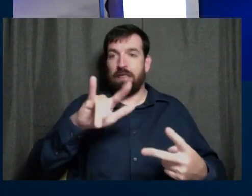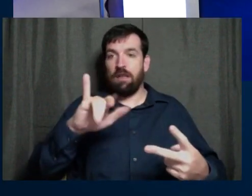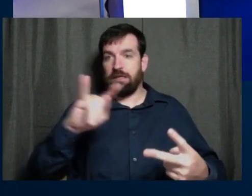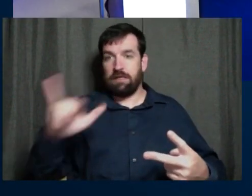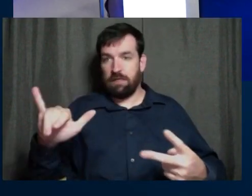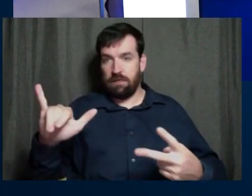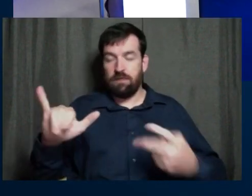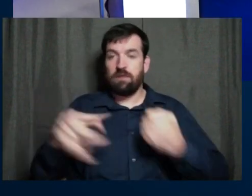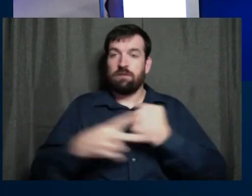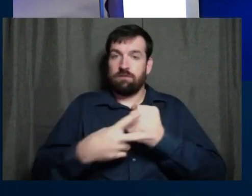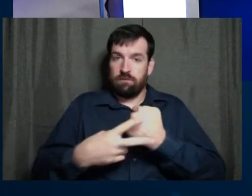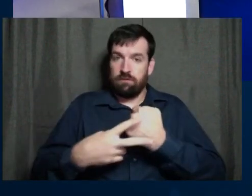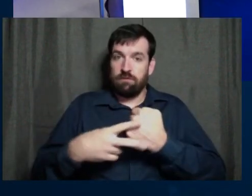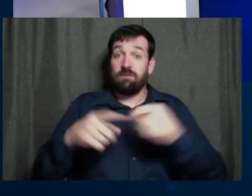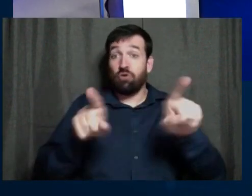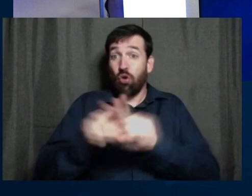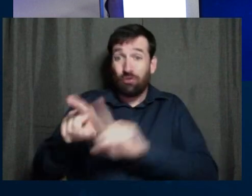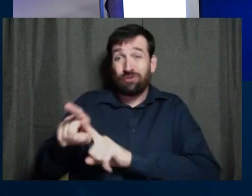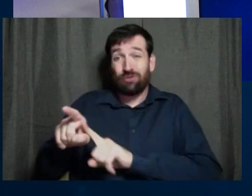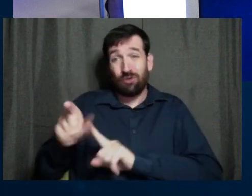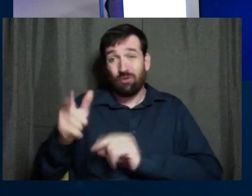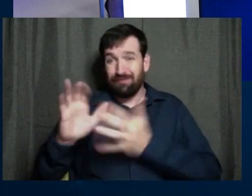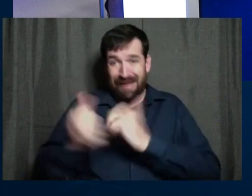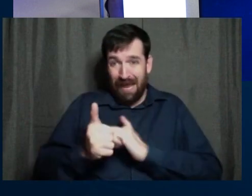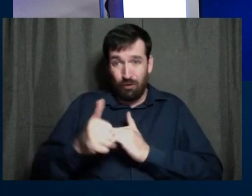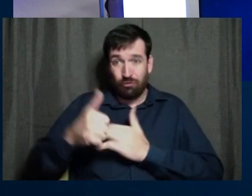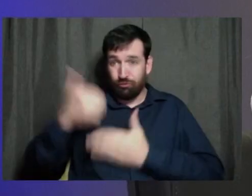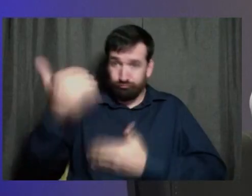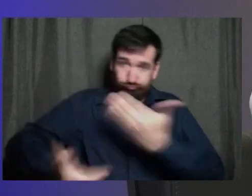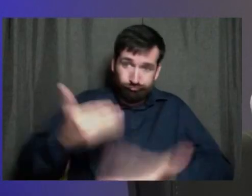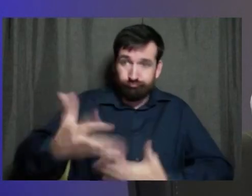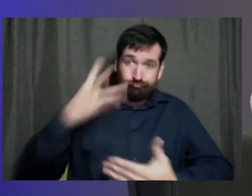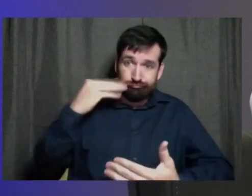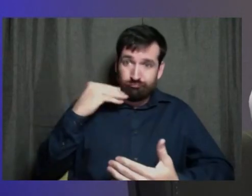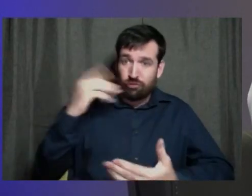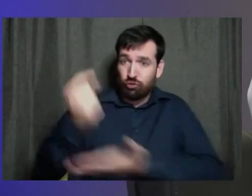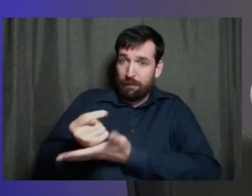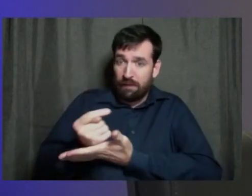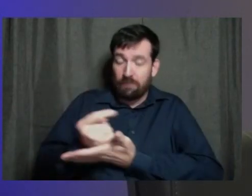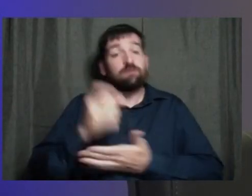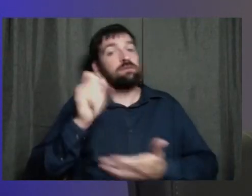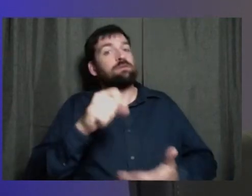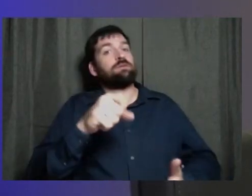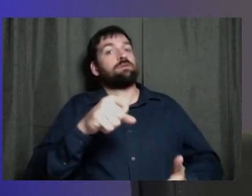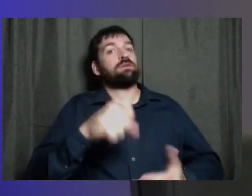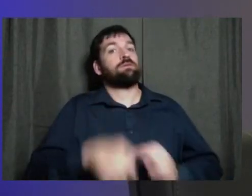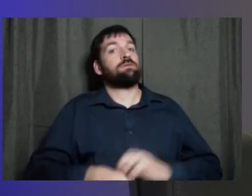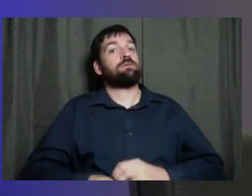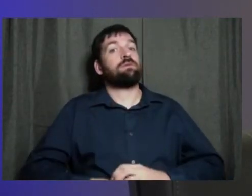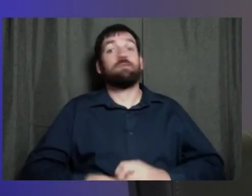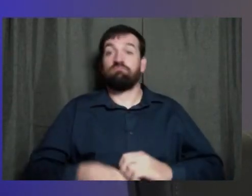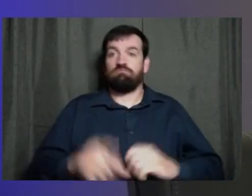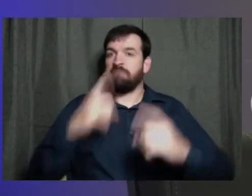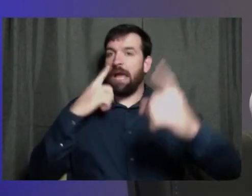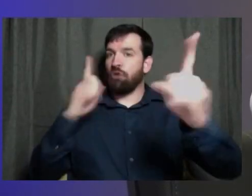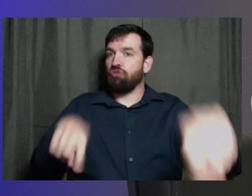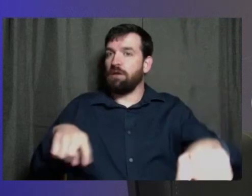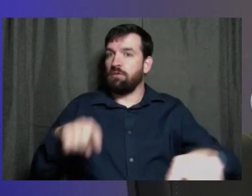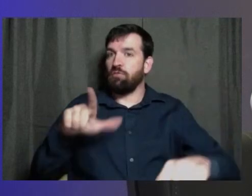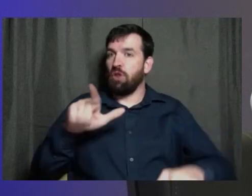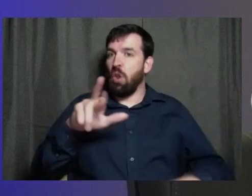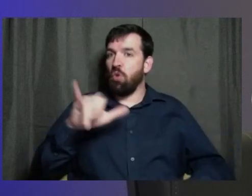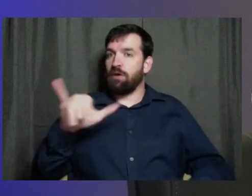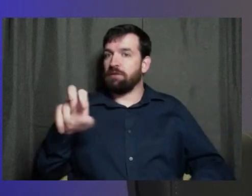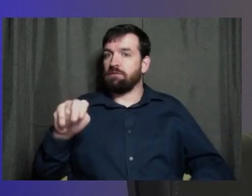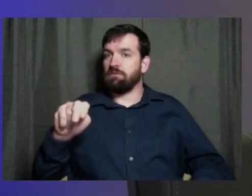what it's like to go through treatment. Anything you can add, Yes. Dr. Oday? Where would you send folks? Well, I totally agree with Lauren, but also